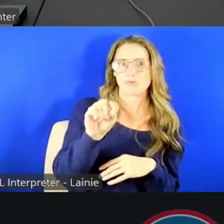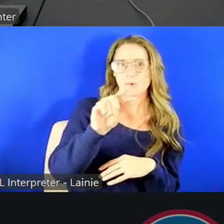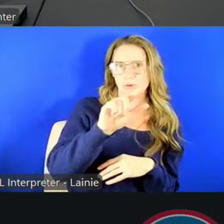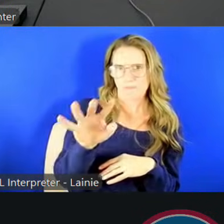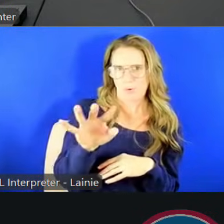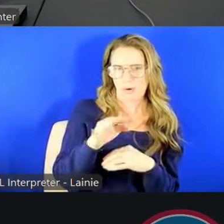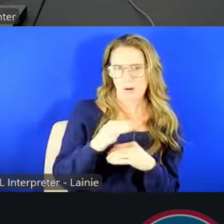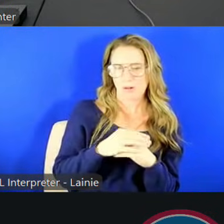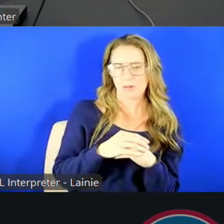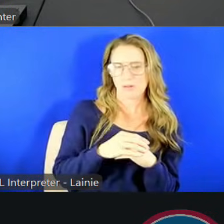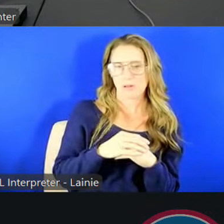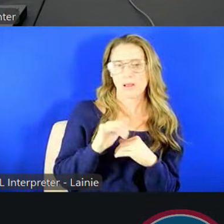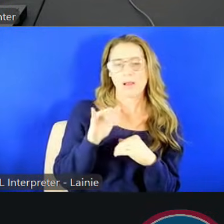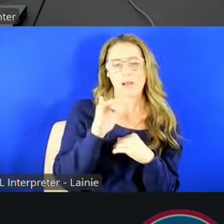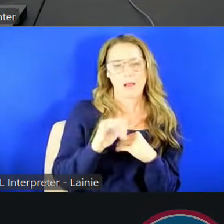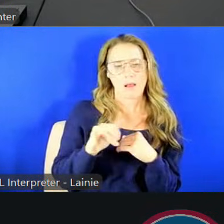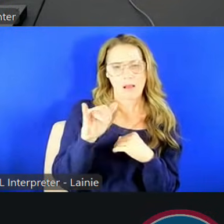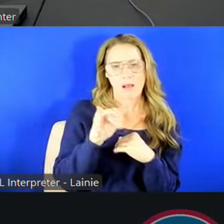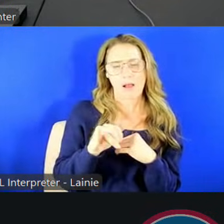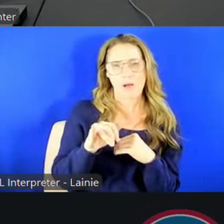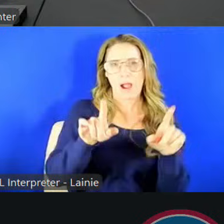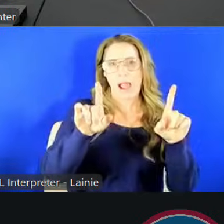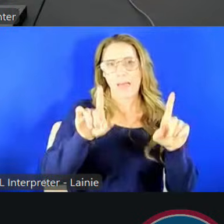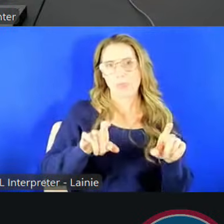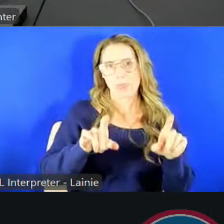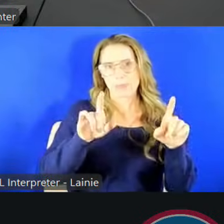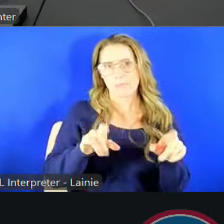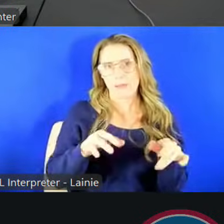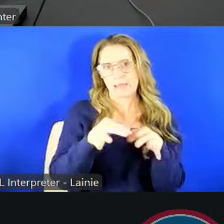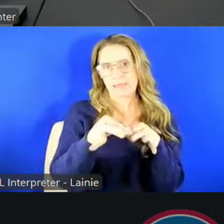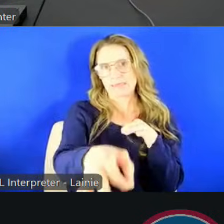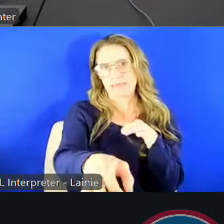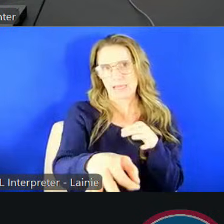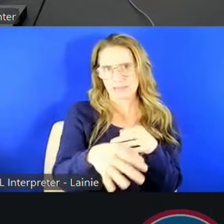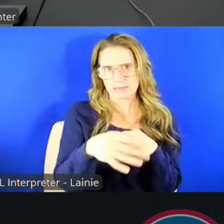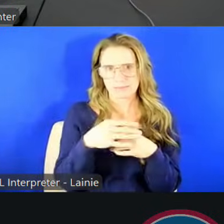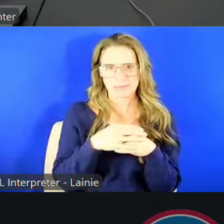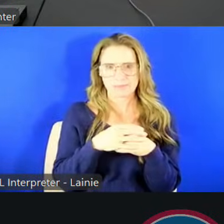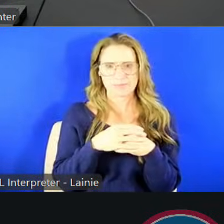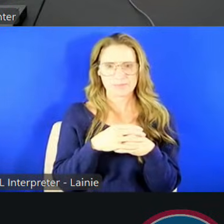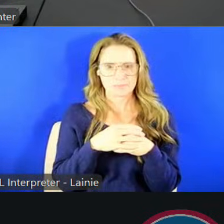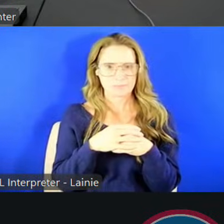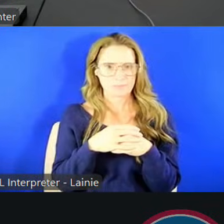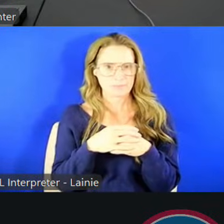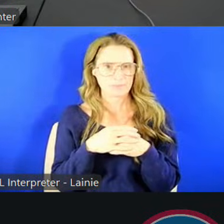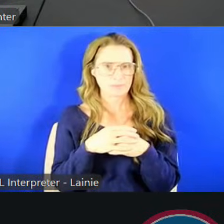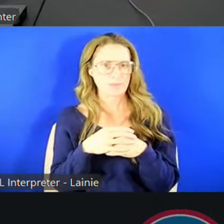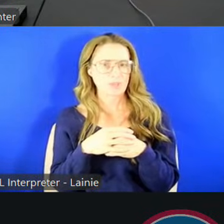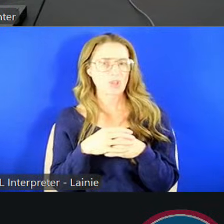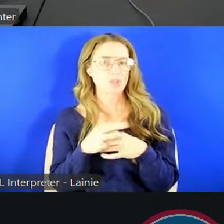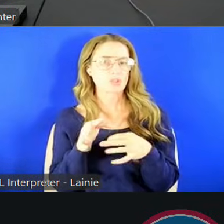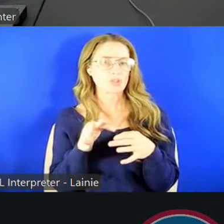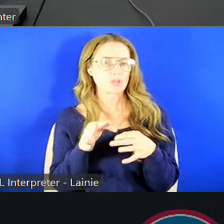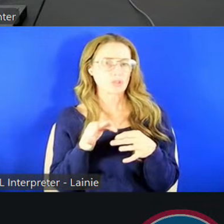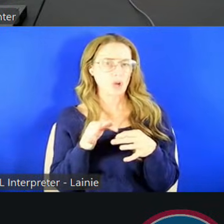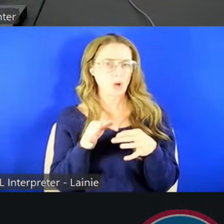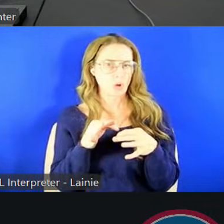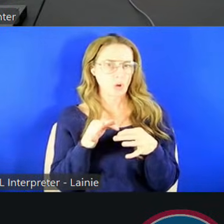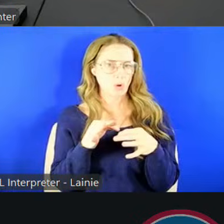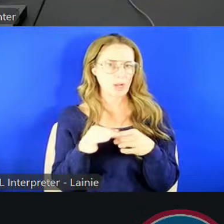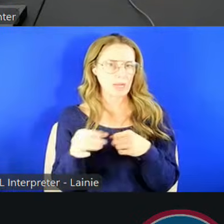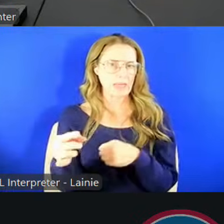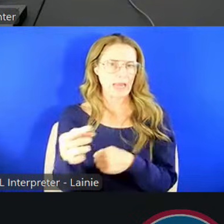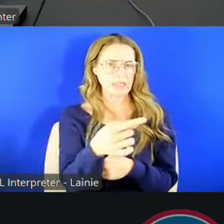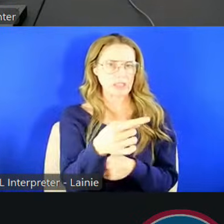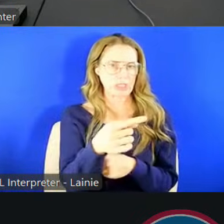see. So the pilot extends from there. So next year. Yes. Okay. I just think it'd be great if you guys came